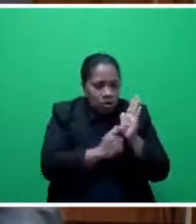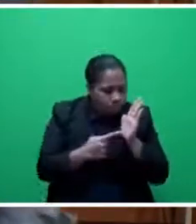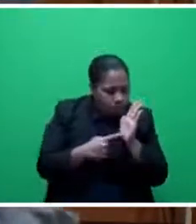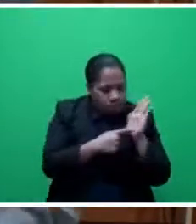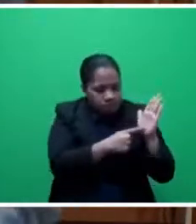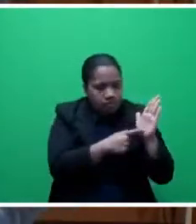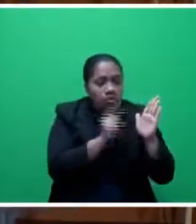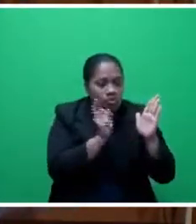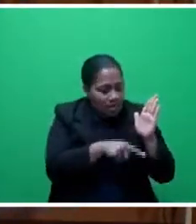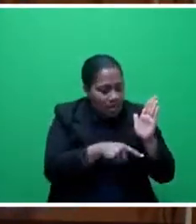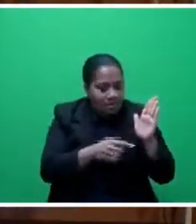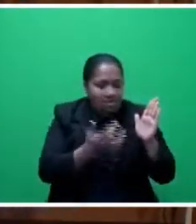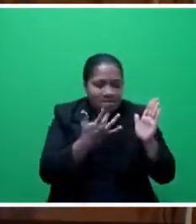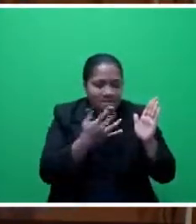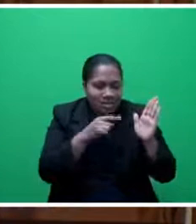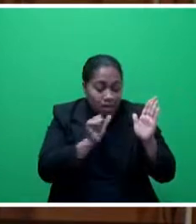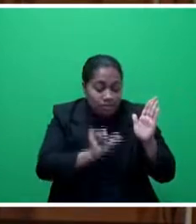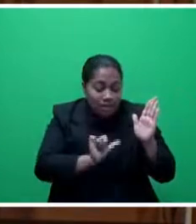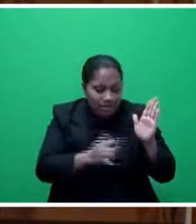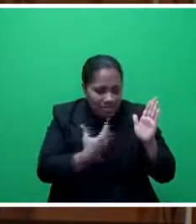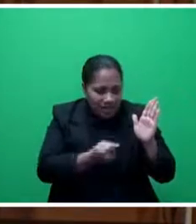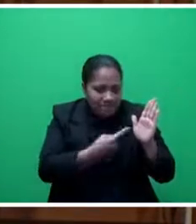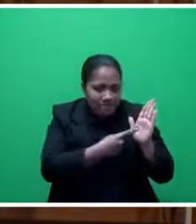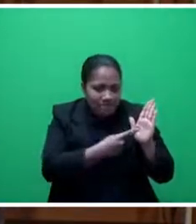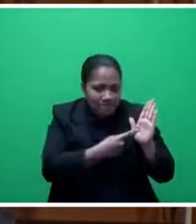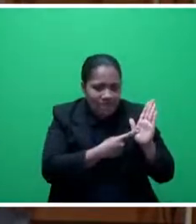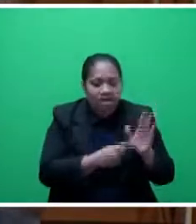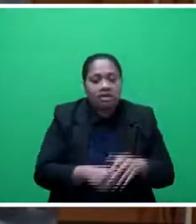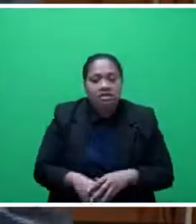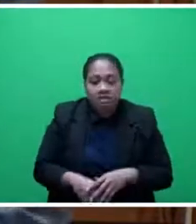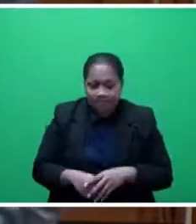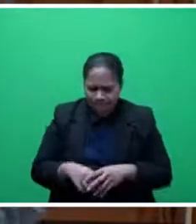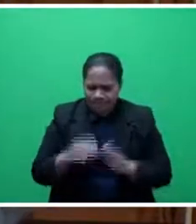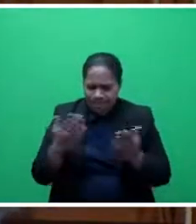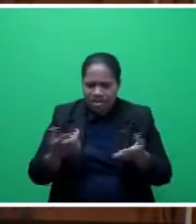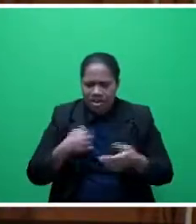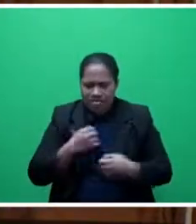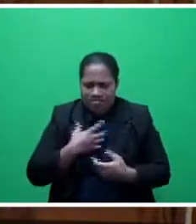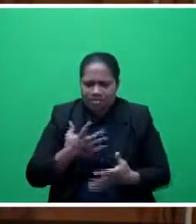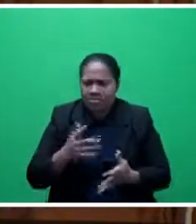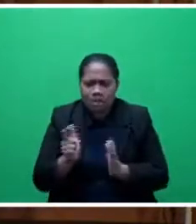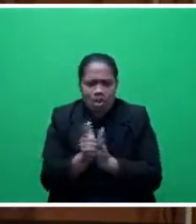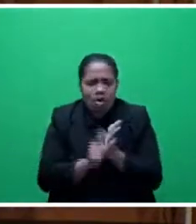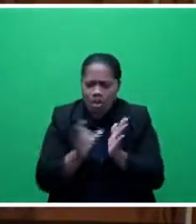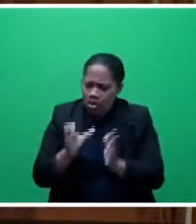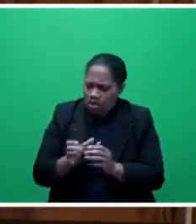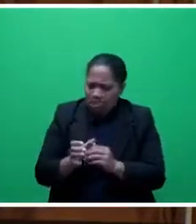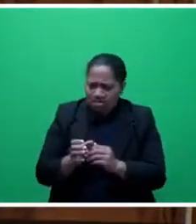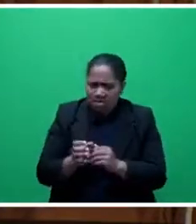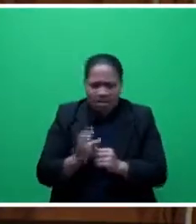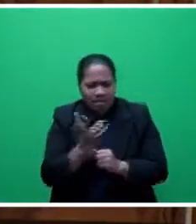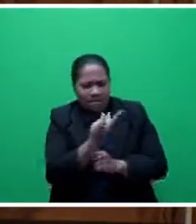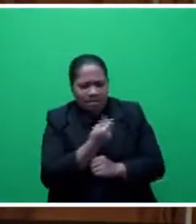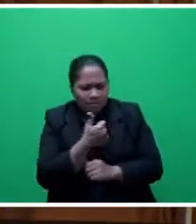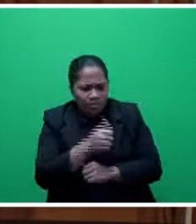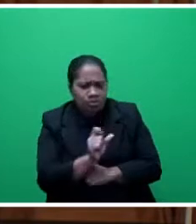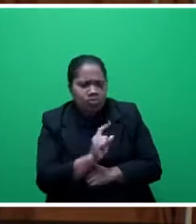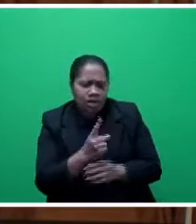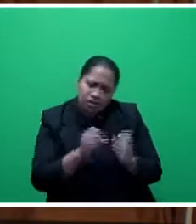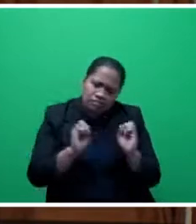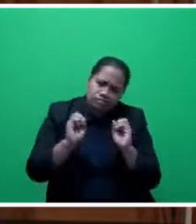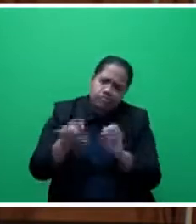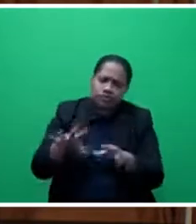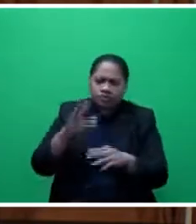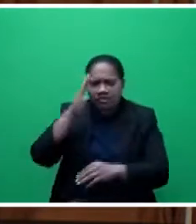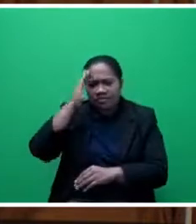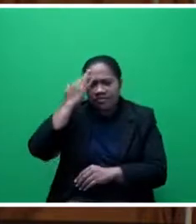we have. I was quite astounded. One of the lawyers from the law firm that they use, put on their Facebook page, they